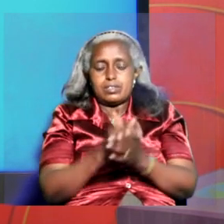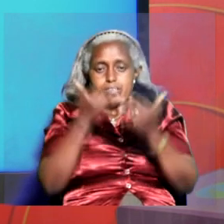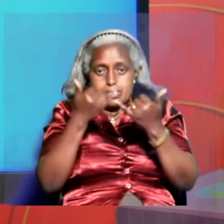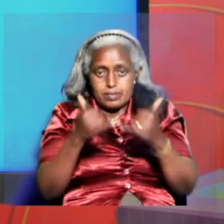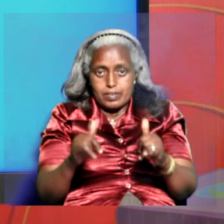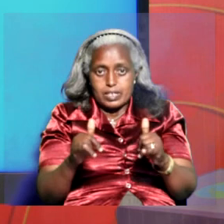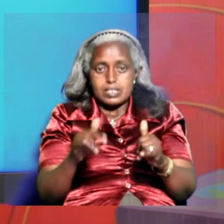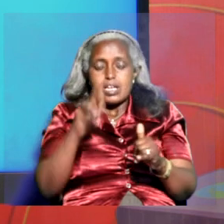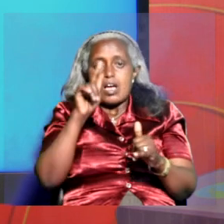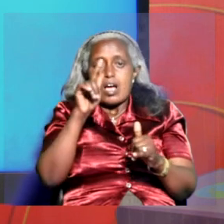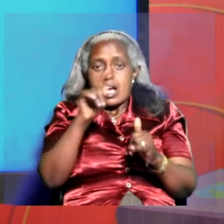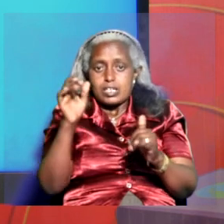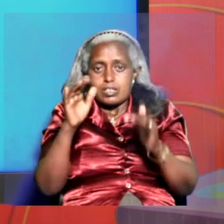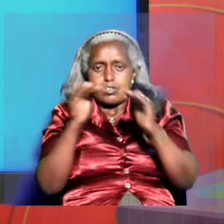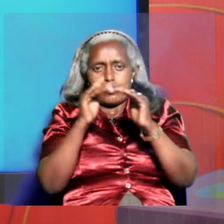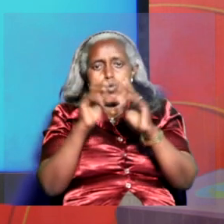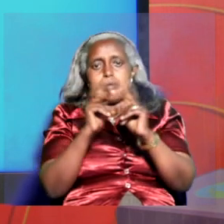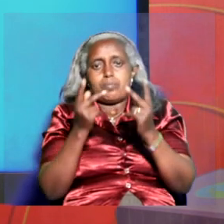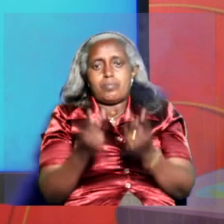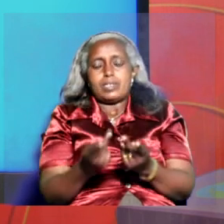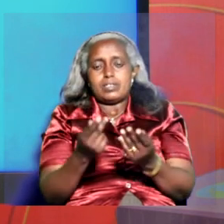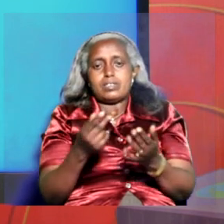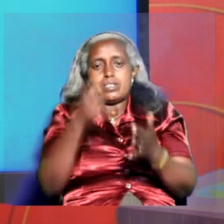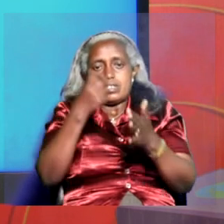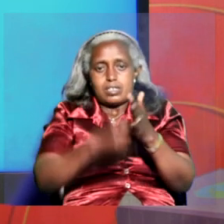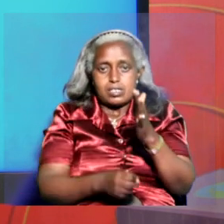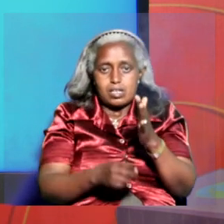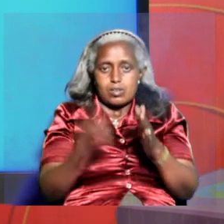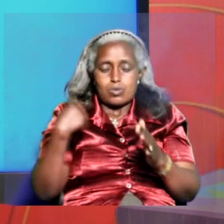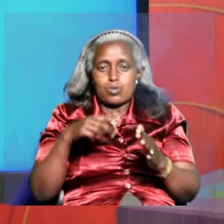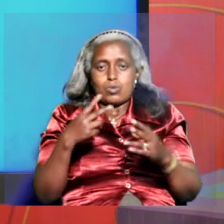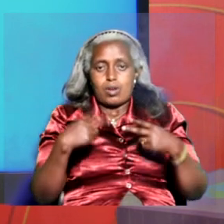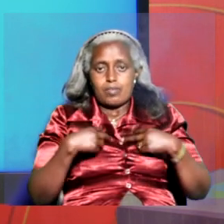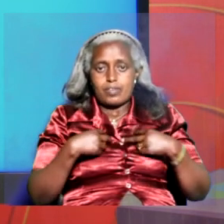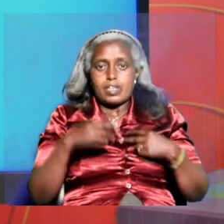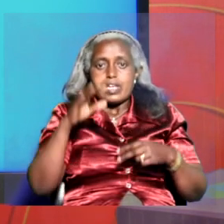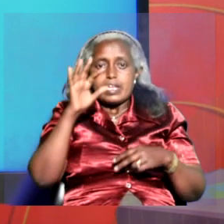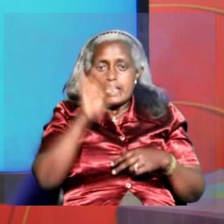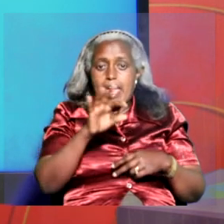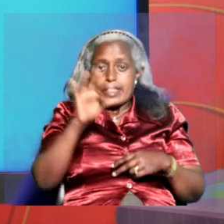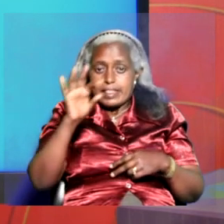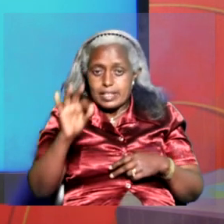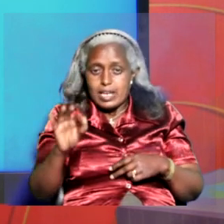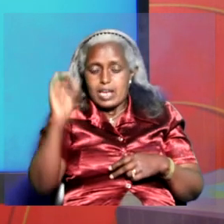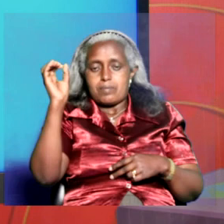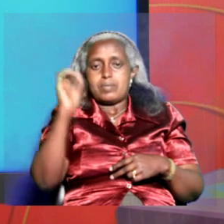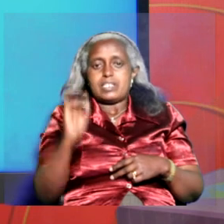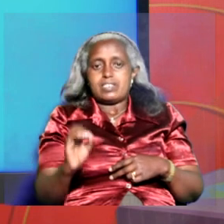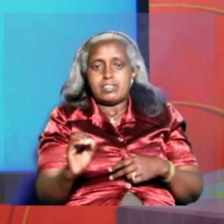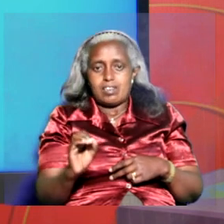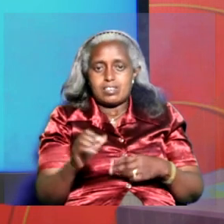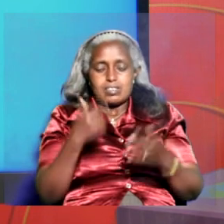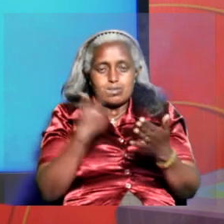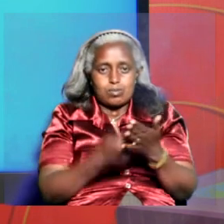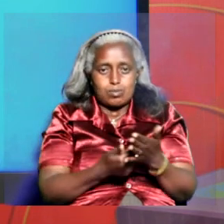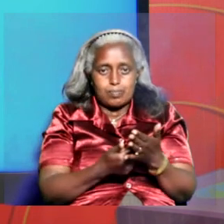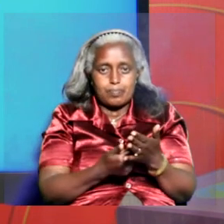divides 100 equal parts. As a result, we'll have 99 percentiles.